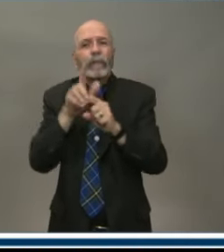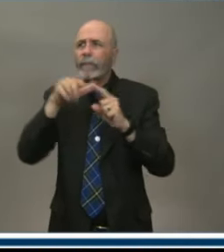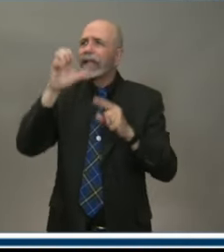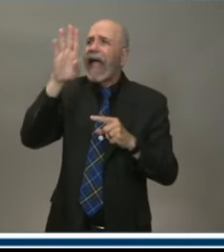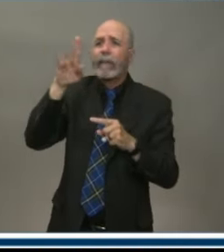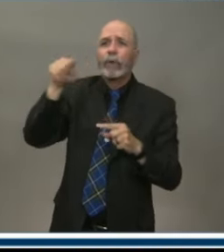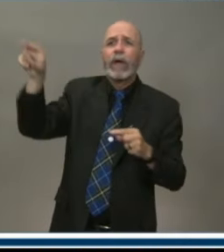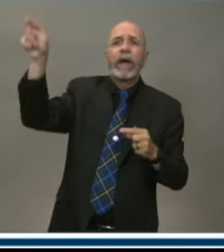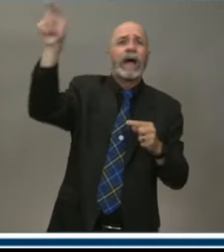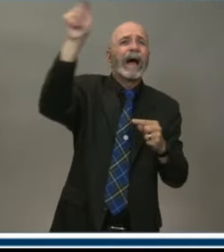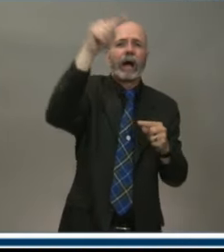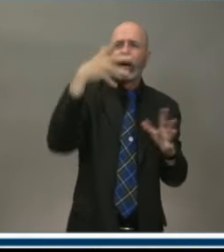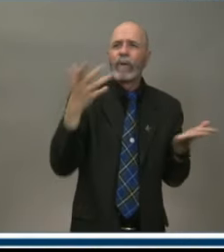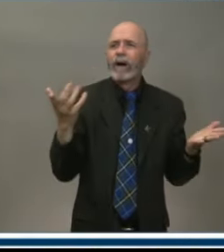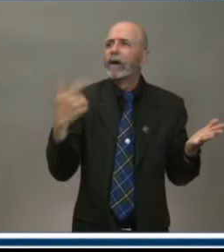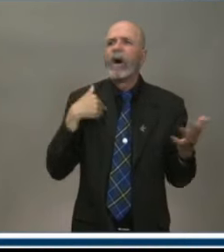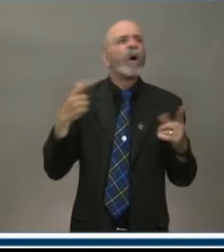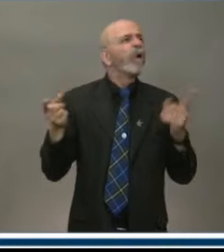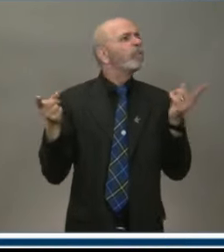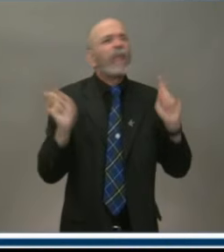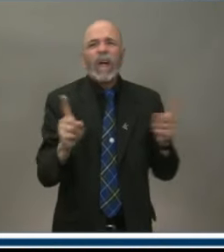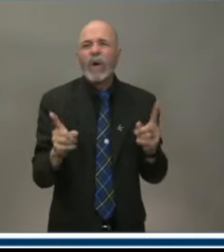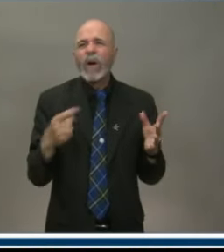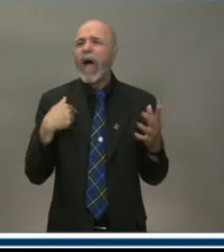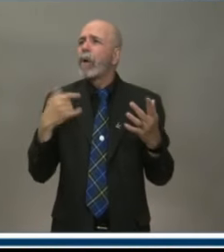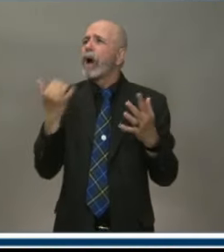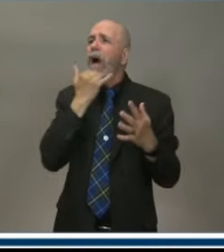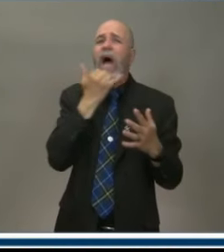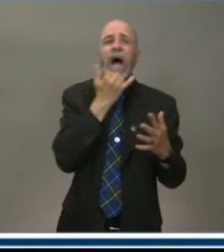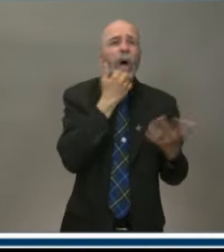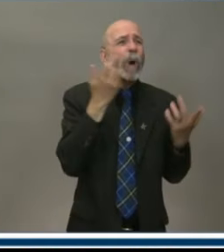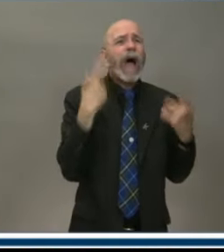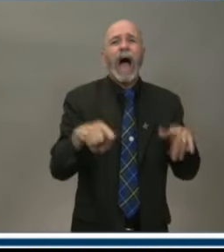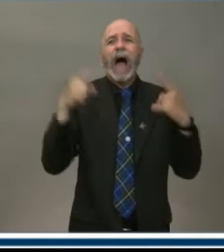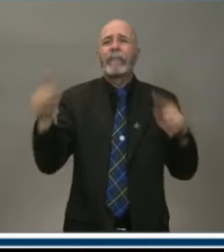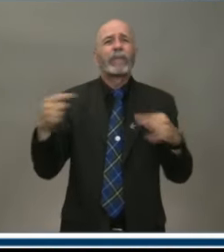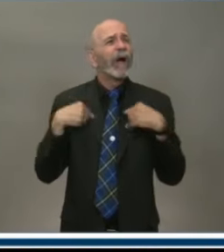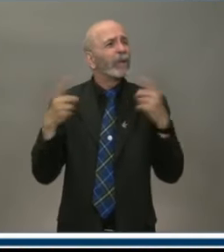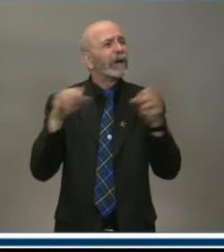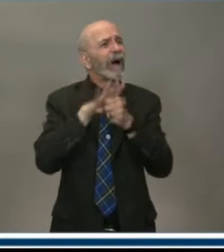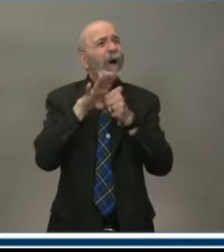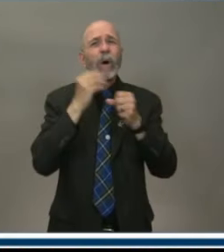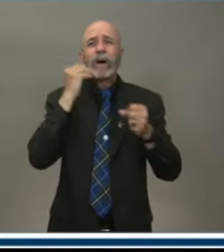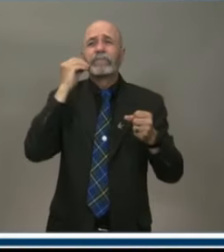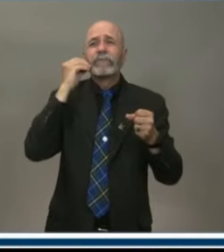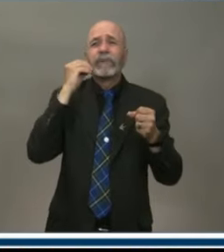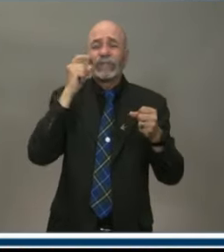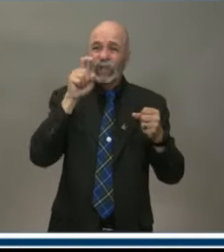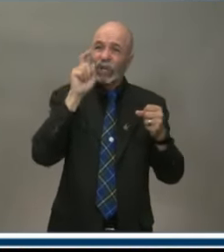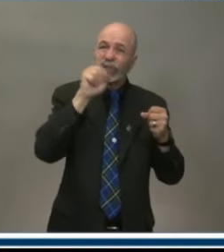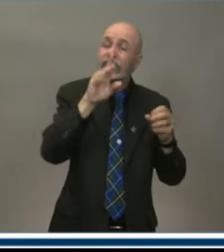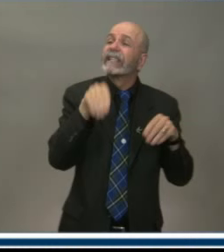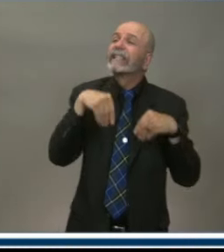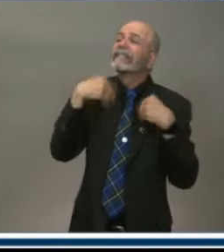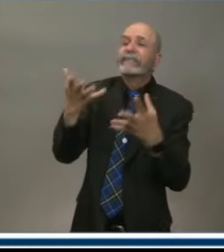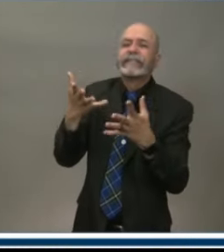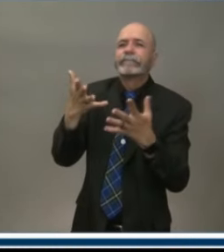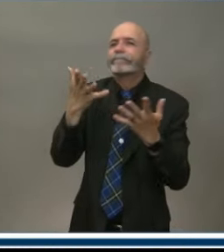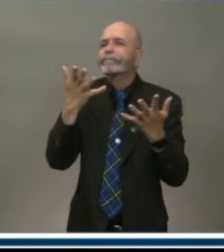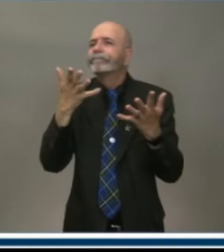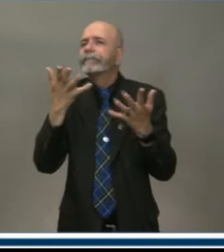actually happening on the island. We're wondering if you would please offer some sort of insight, and